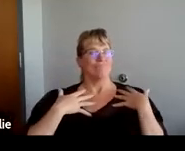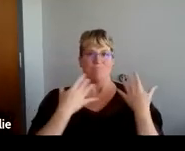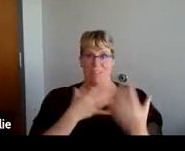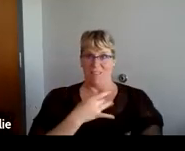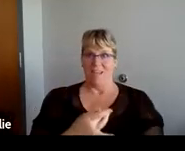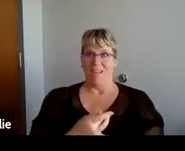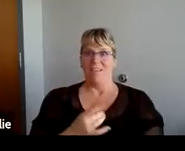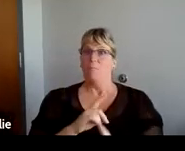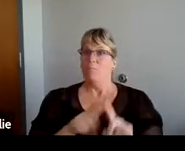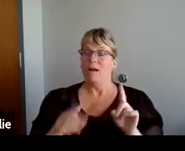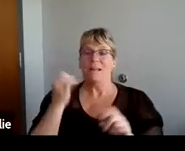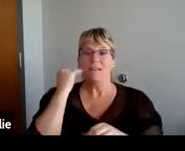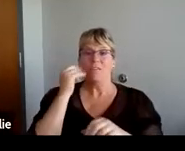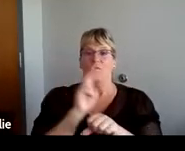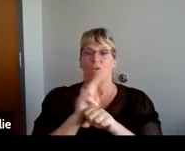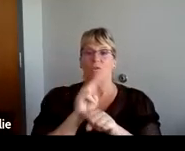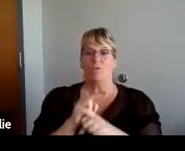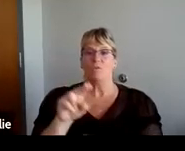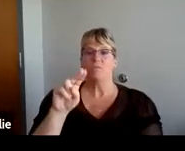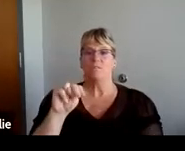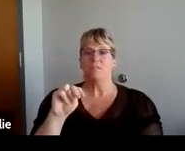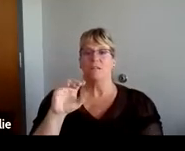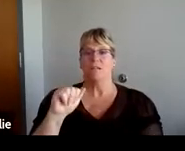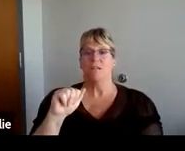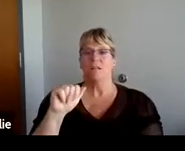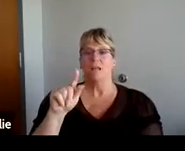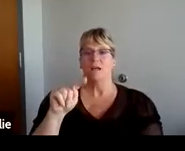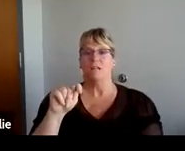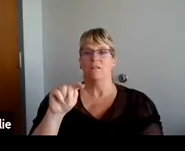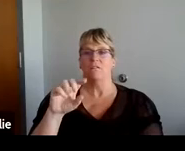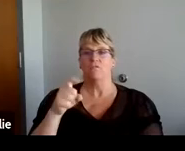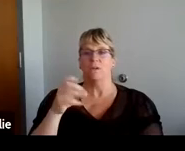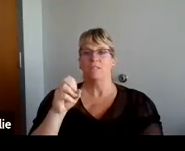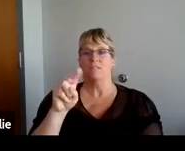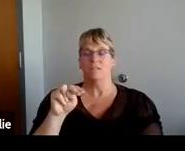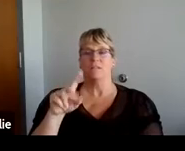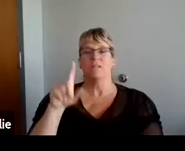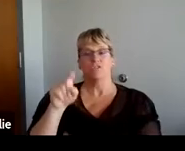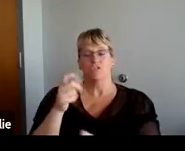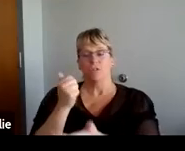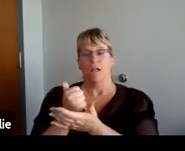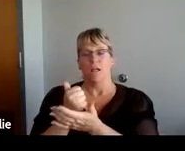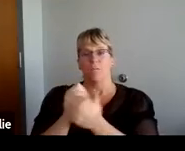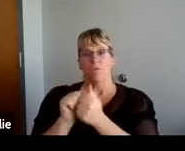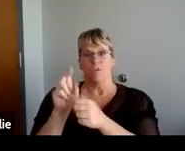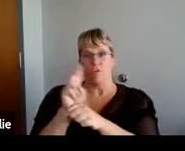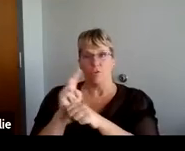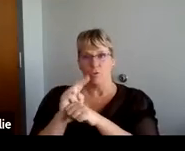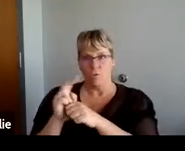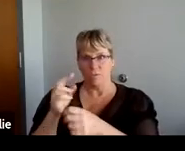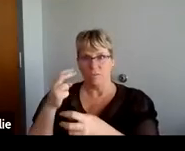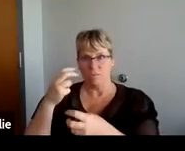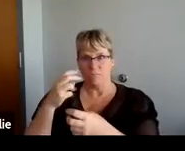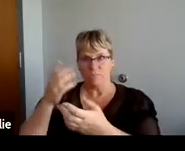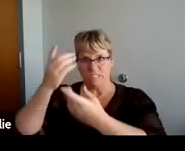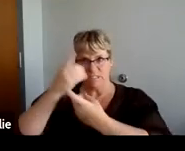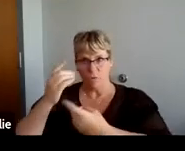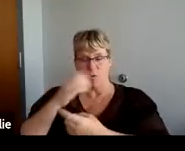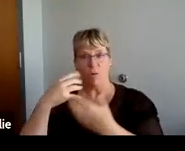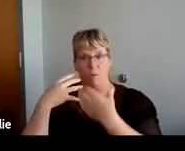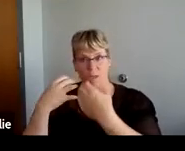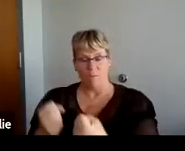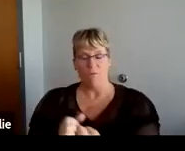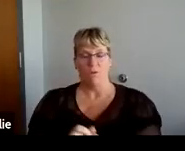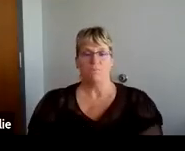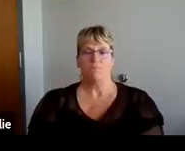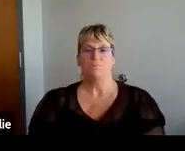if we use naltrexone to treat them, that should help with their use disorder and their recovery. If they